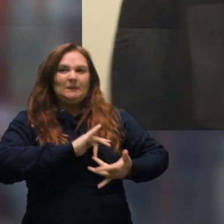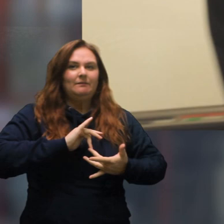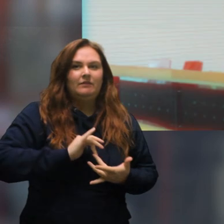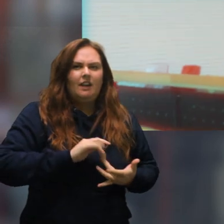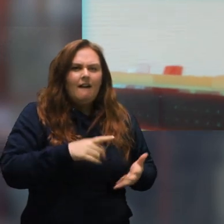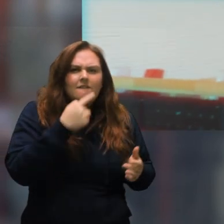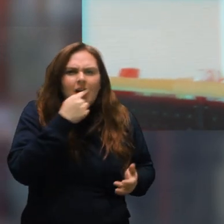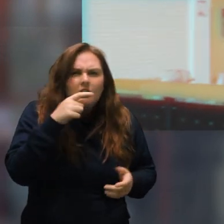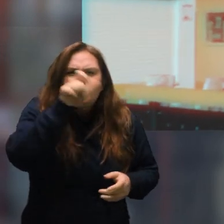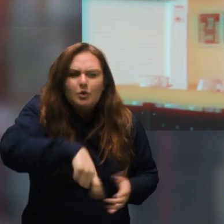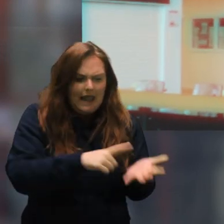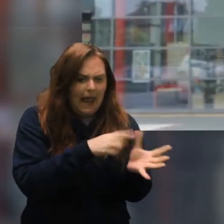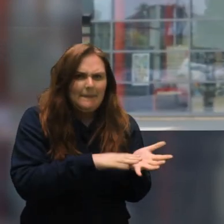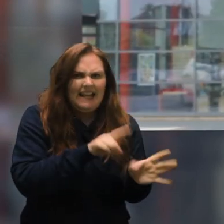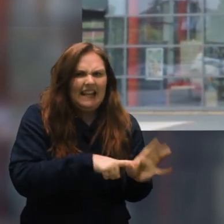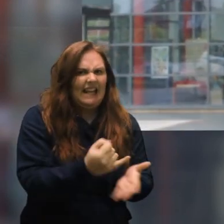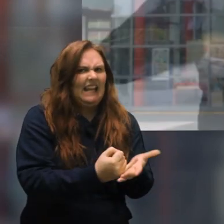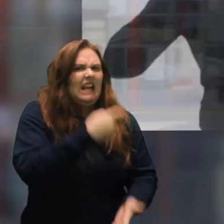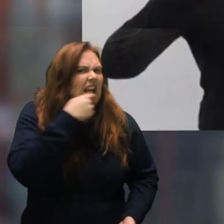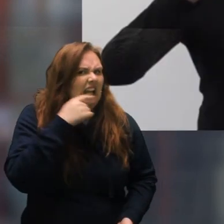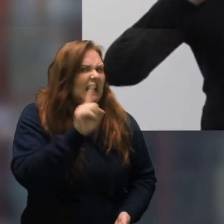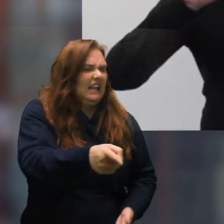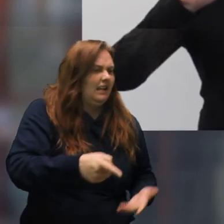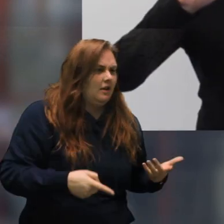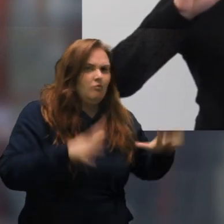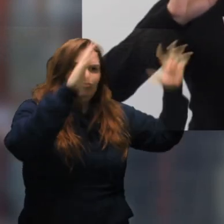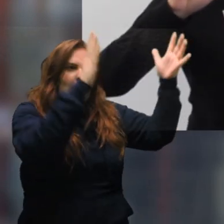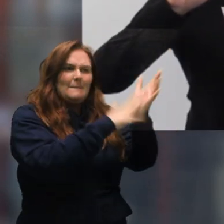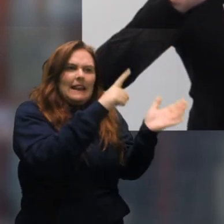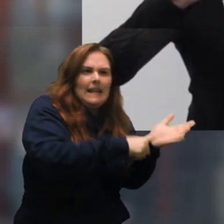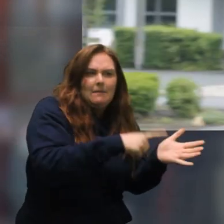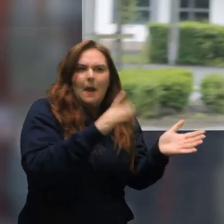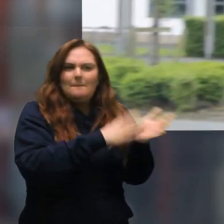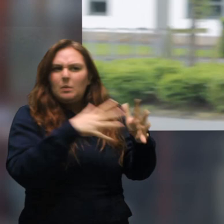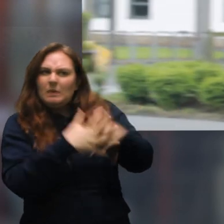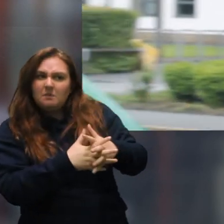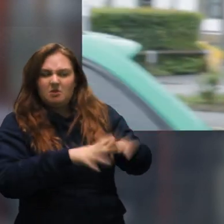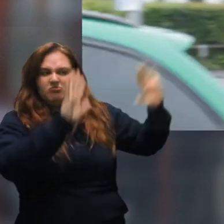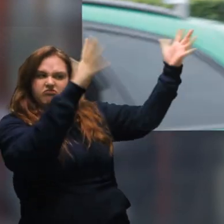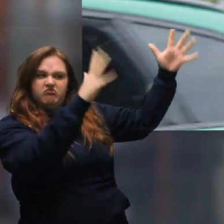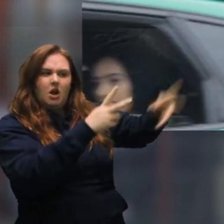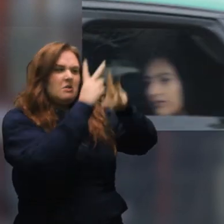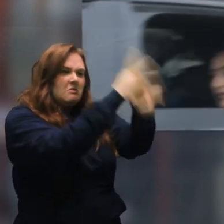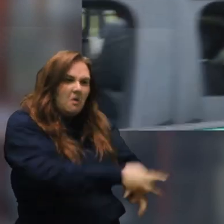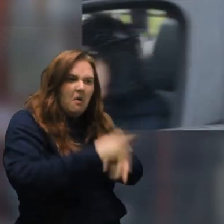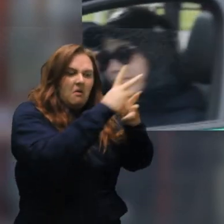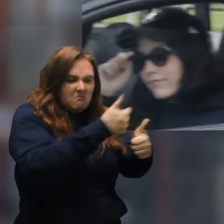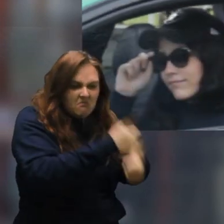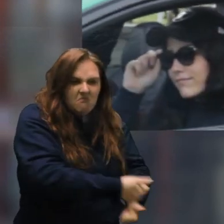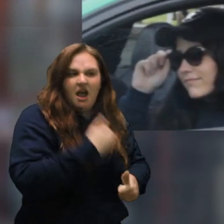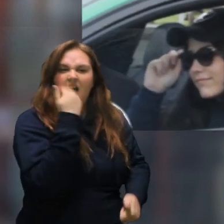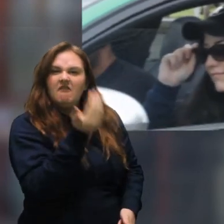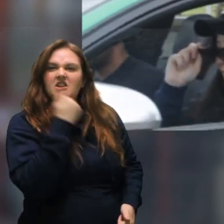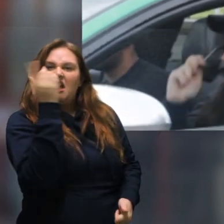for a student, go on let me just take that. But large up Miss Lima and Miss Williamson for all the support and care. Cause every day you were